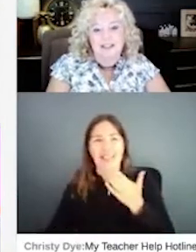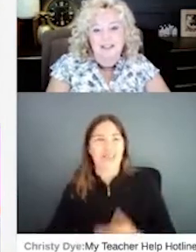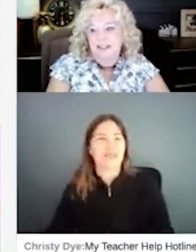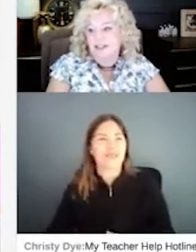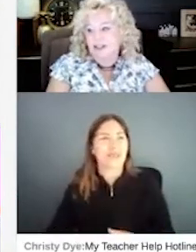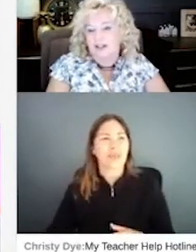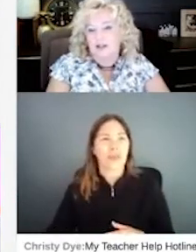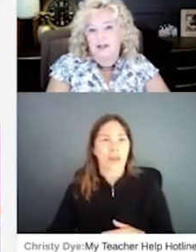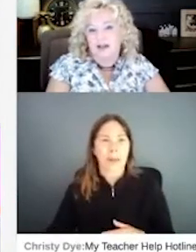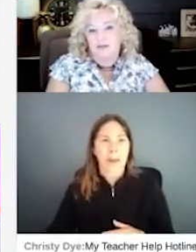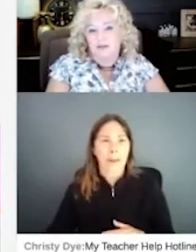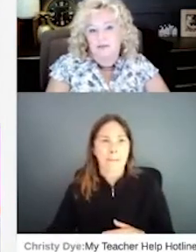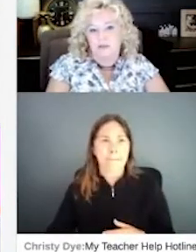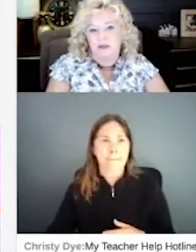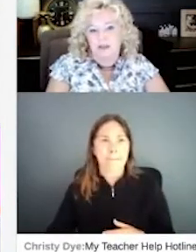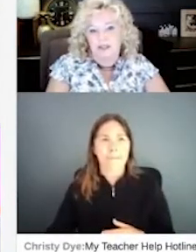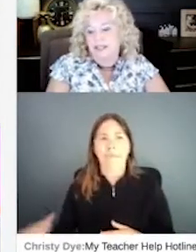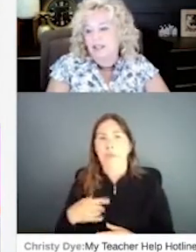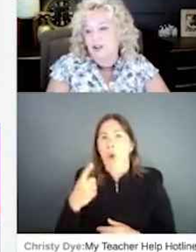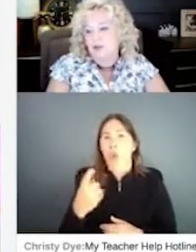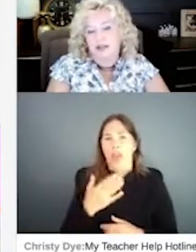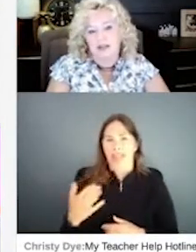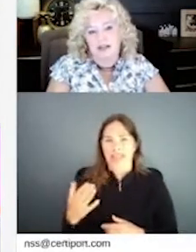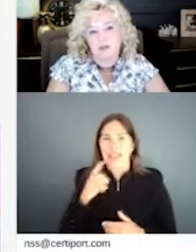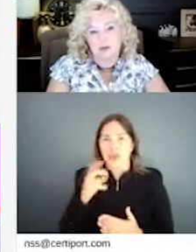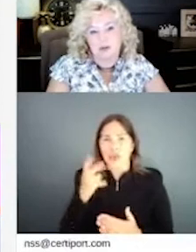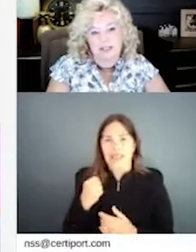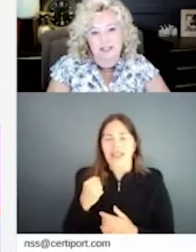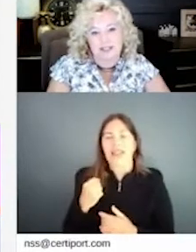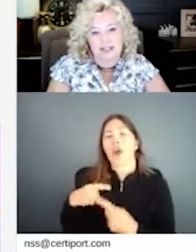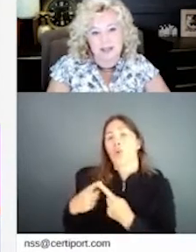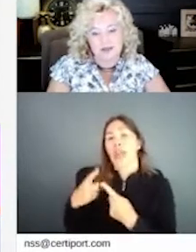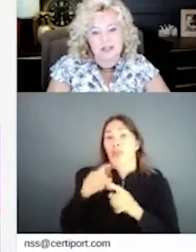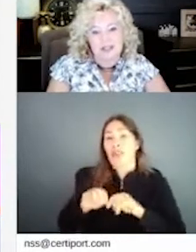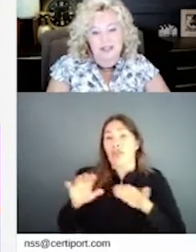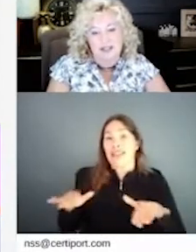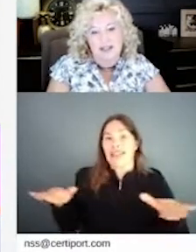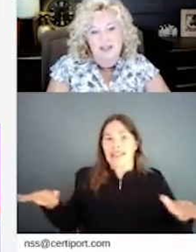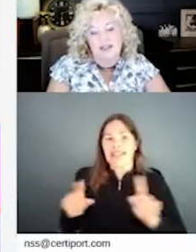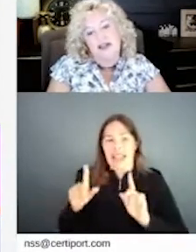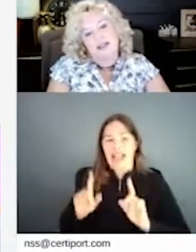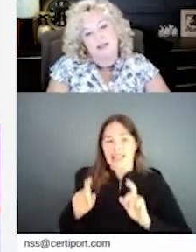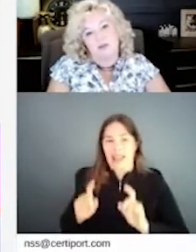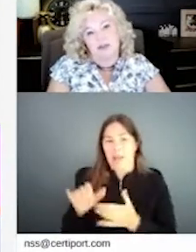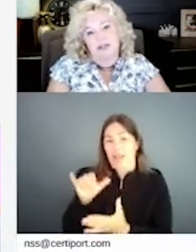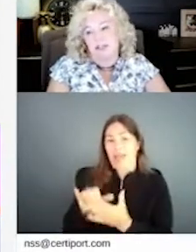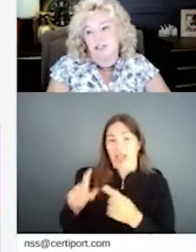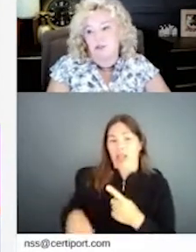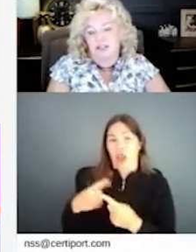Yes, and one thing to take note there, as we release the exams, then that is